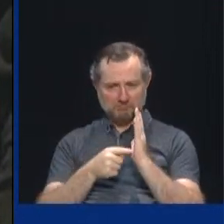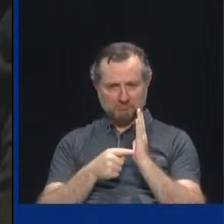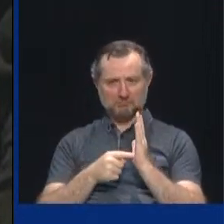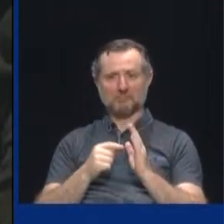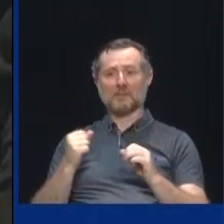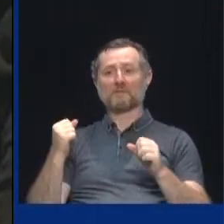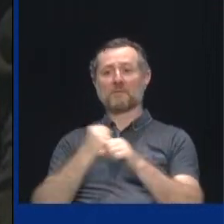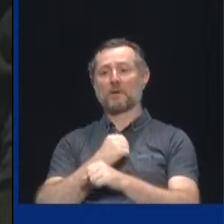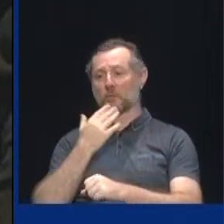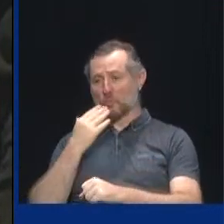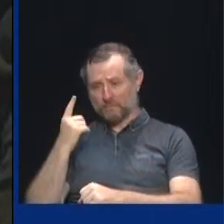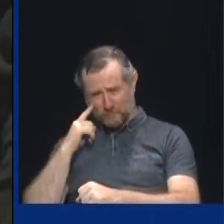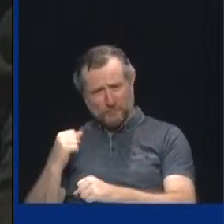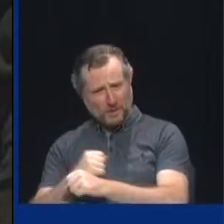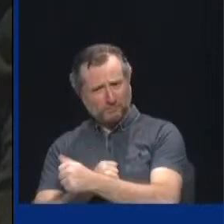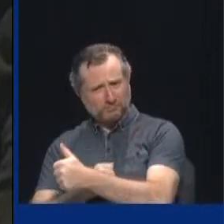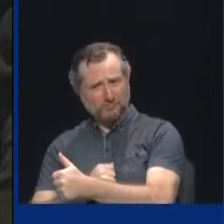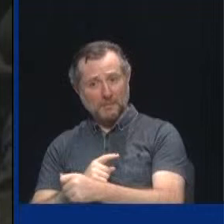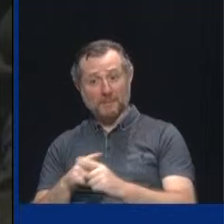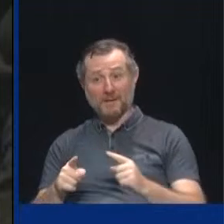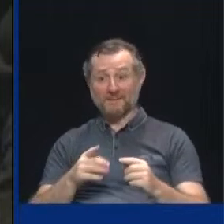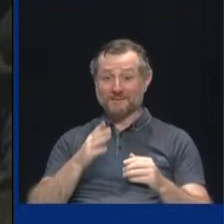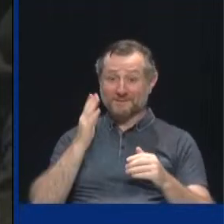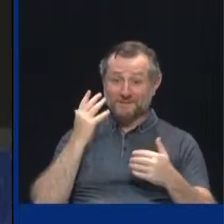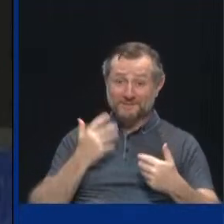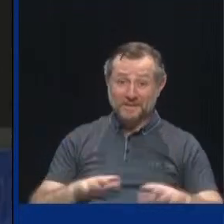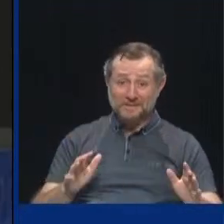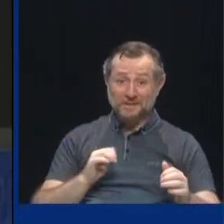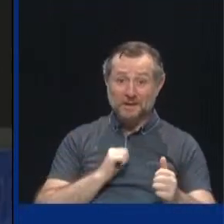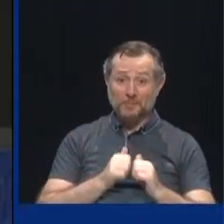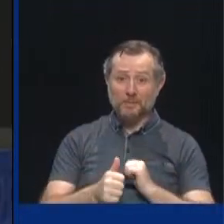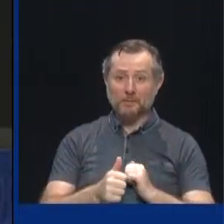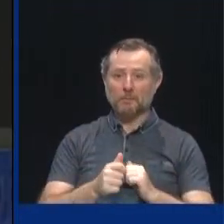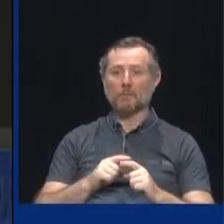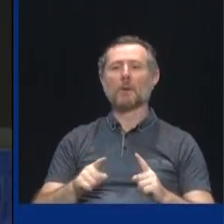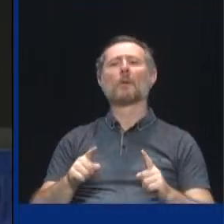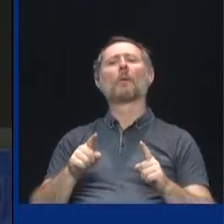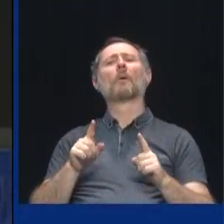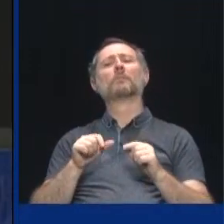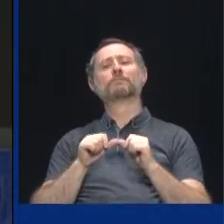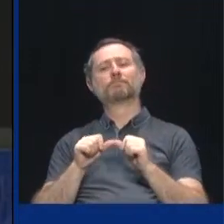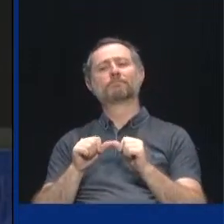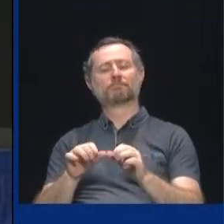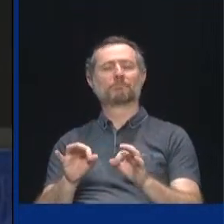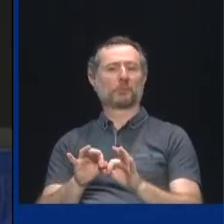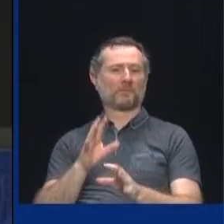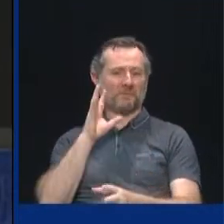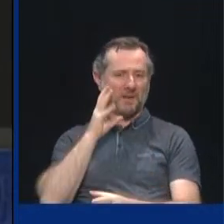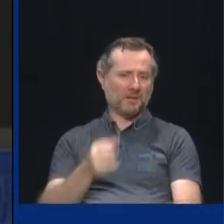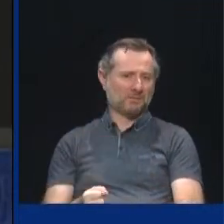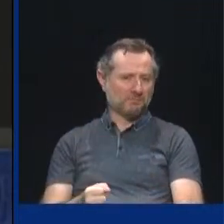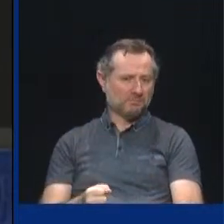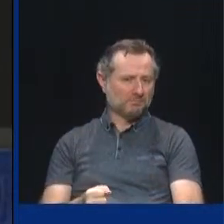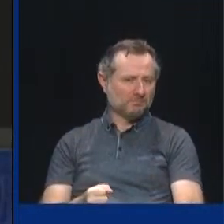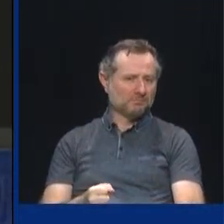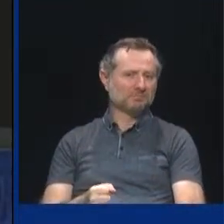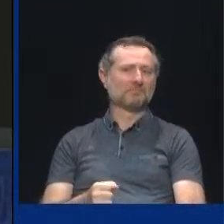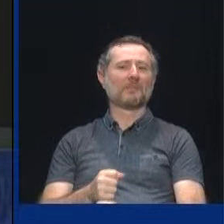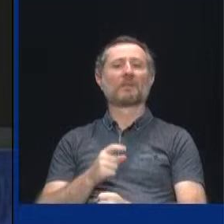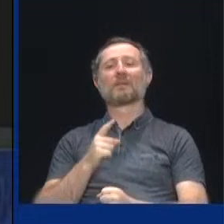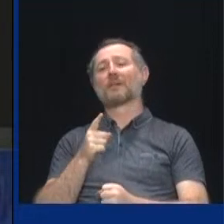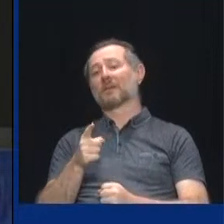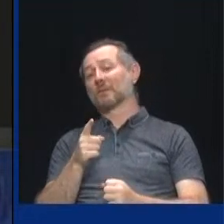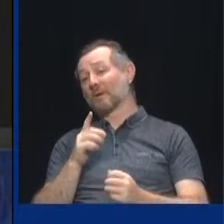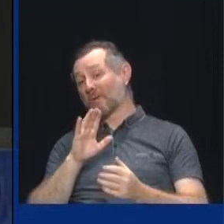remained faithful. Governor, with your support and with this funding, we're going to remain faithful, we're going to